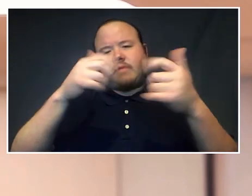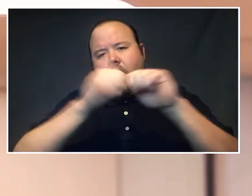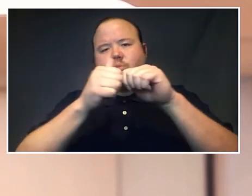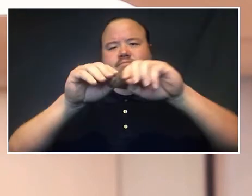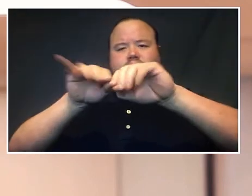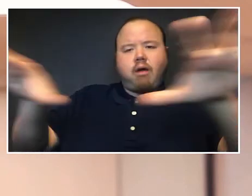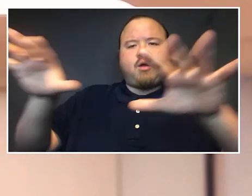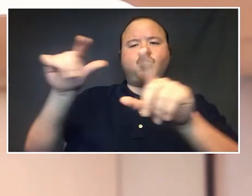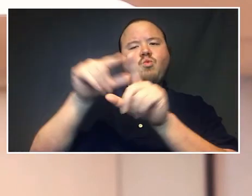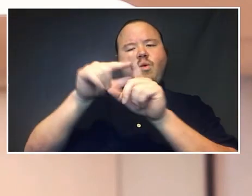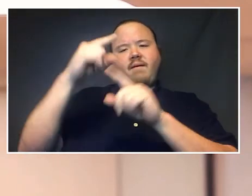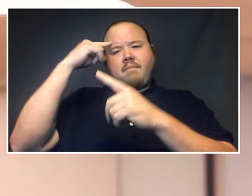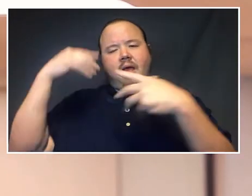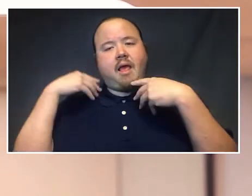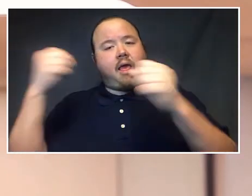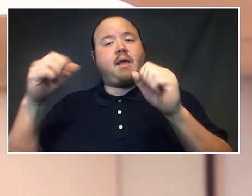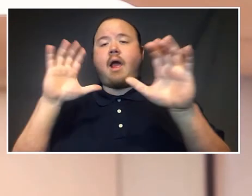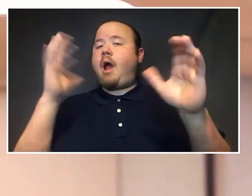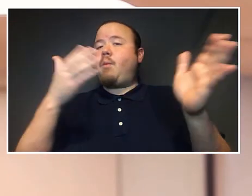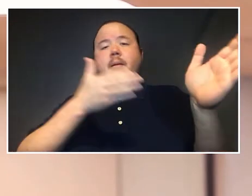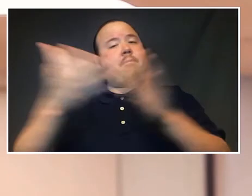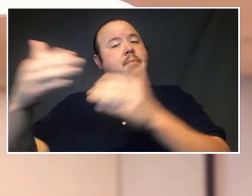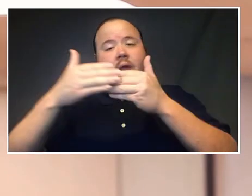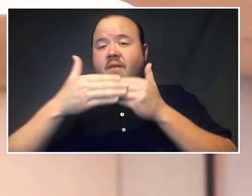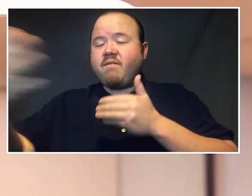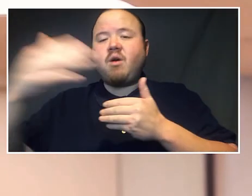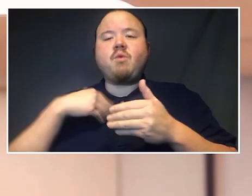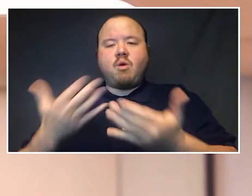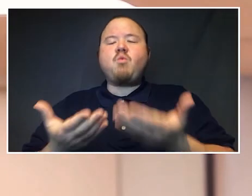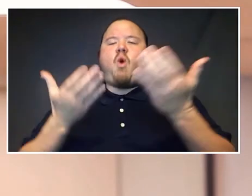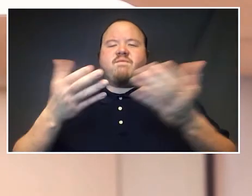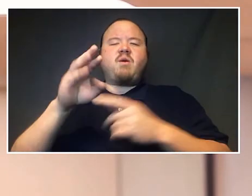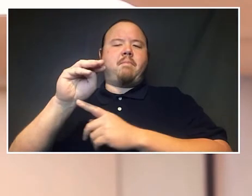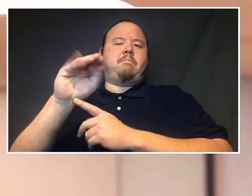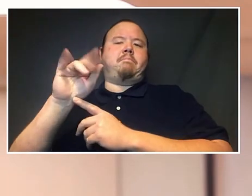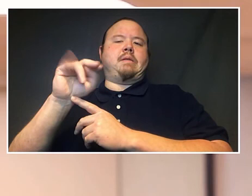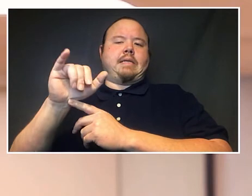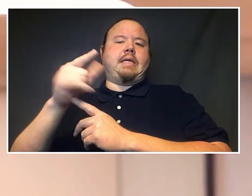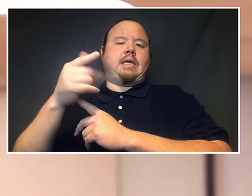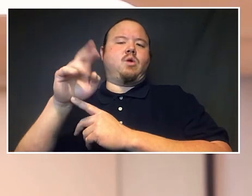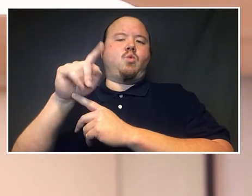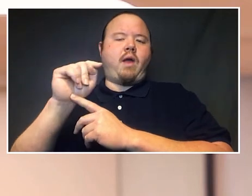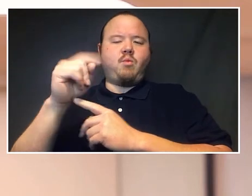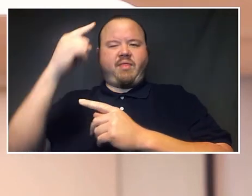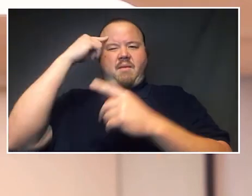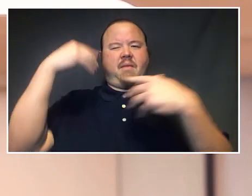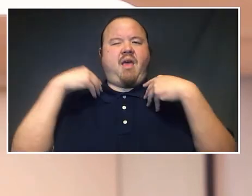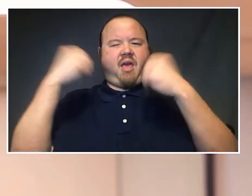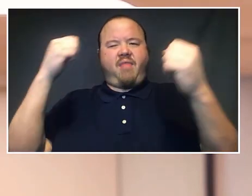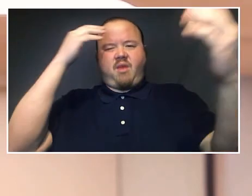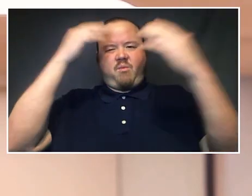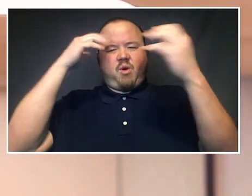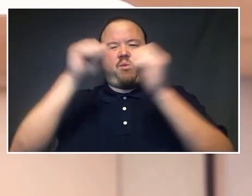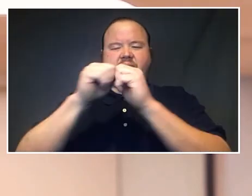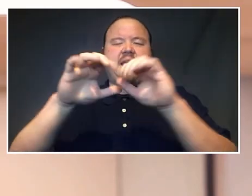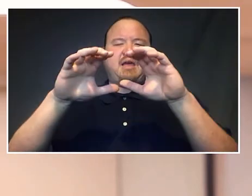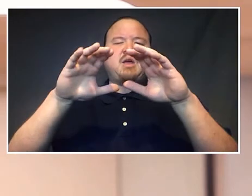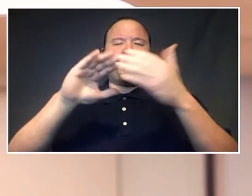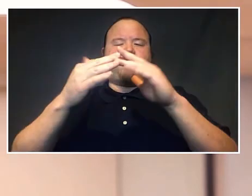mental health. And the plan going forward will be to offer mini grants related to mental health awareness to community-based